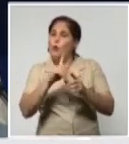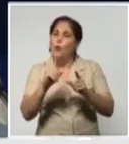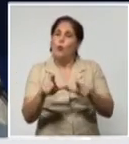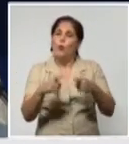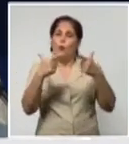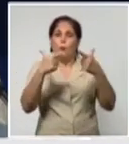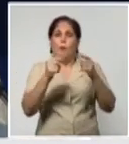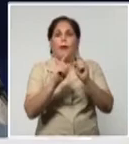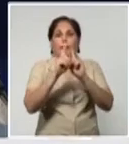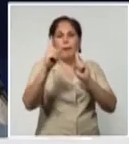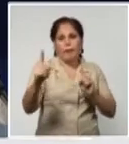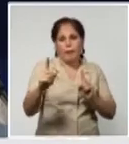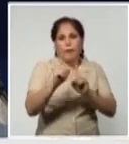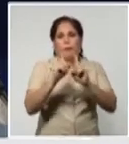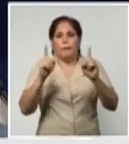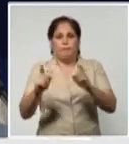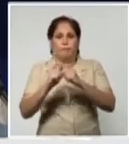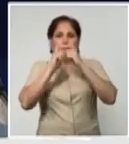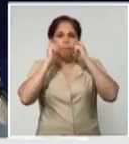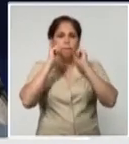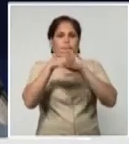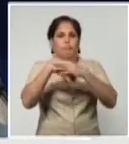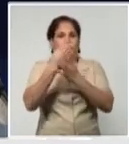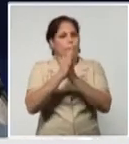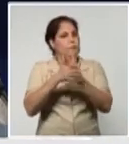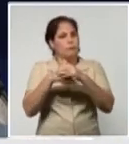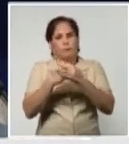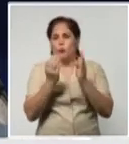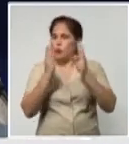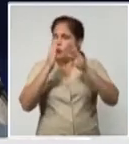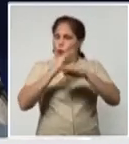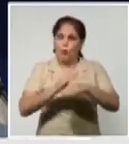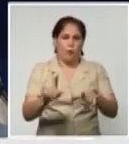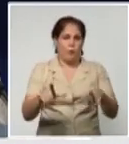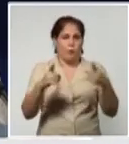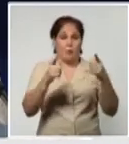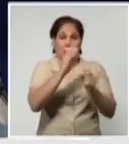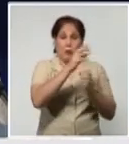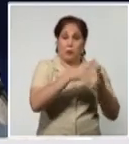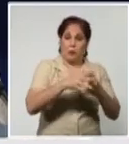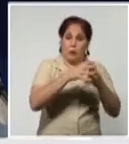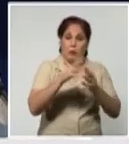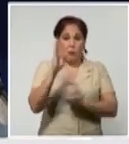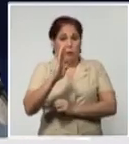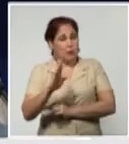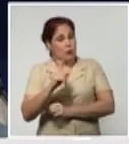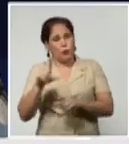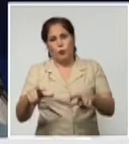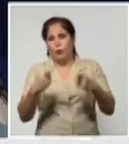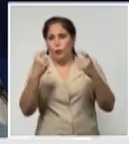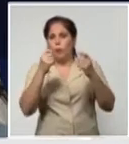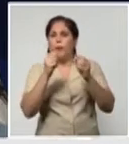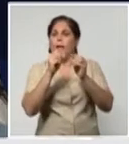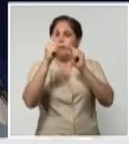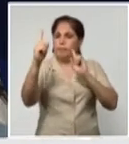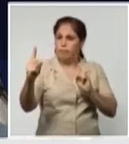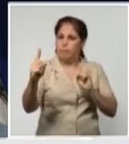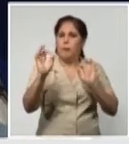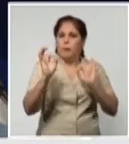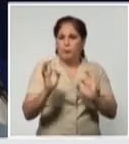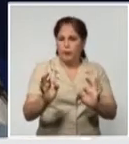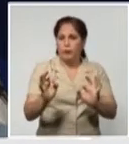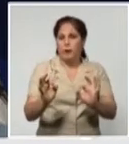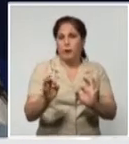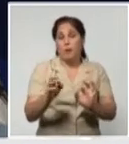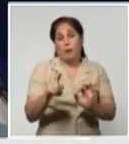the non-compliance by the government of these countries,